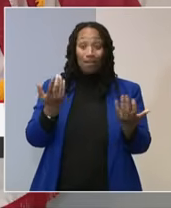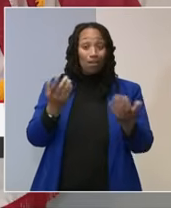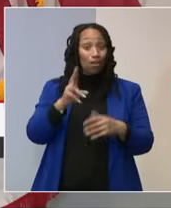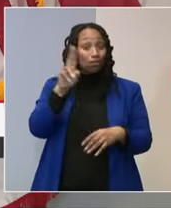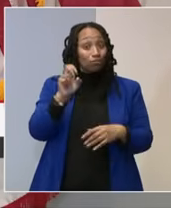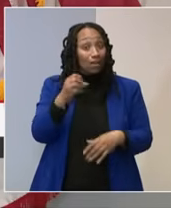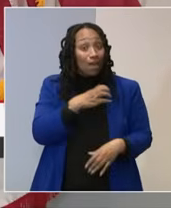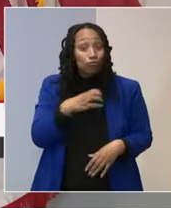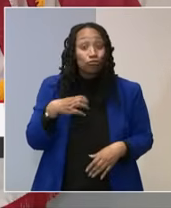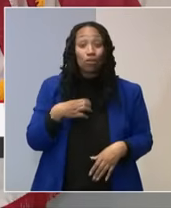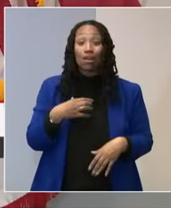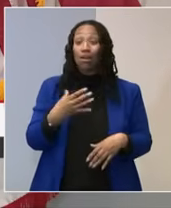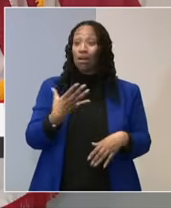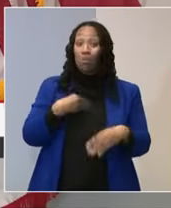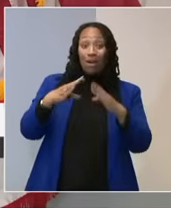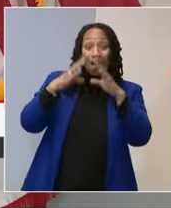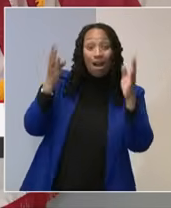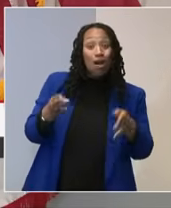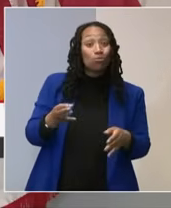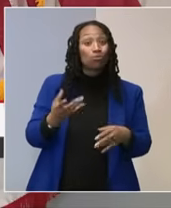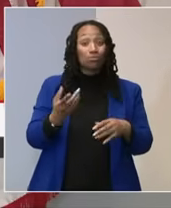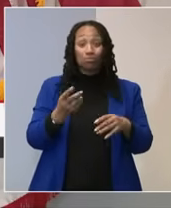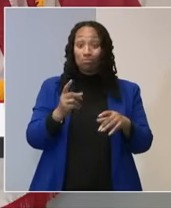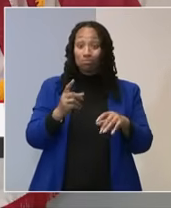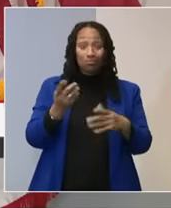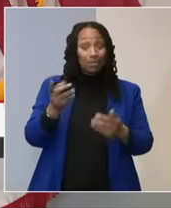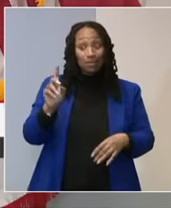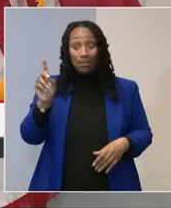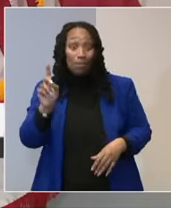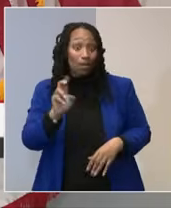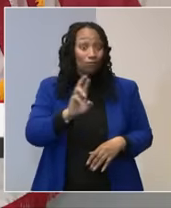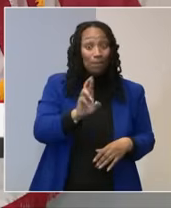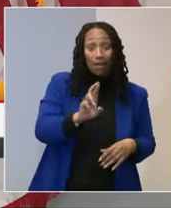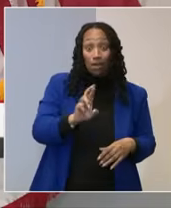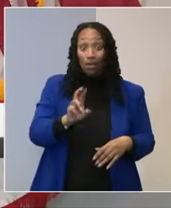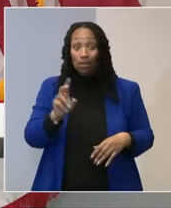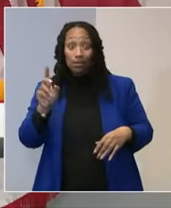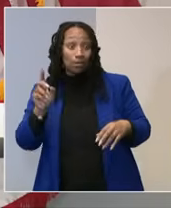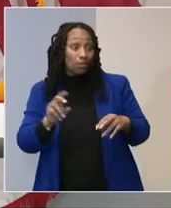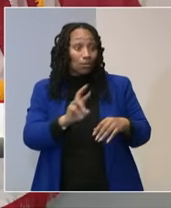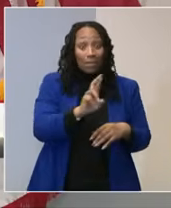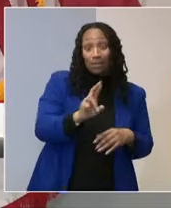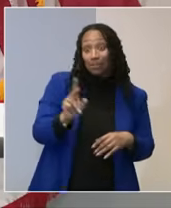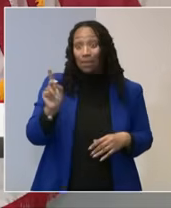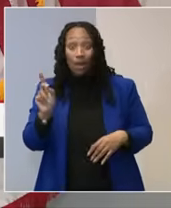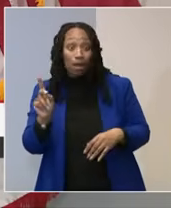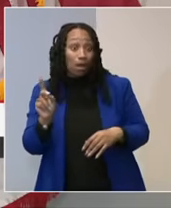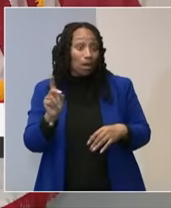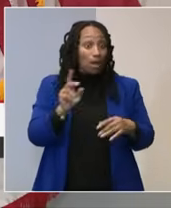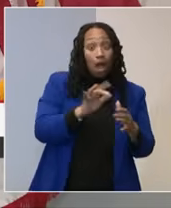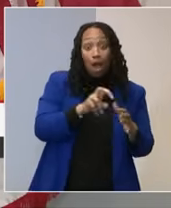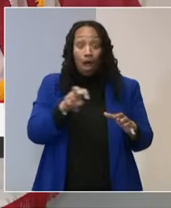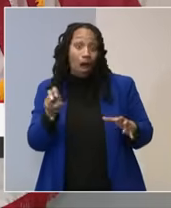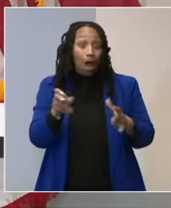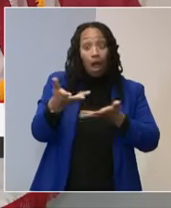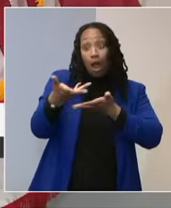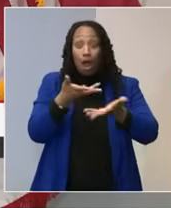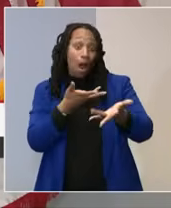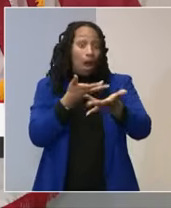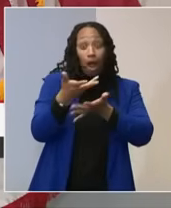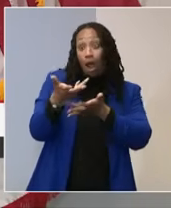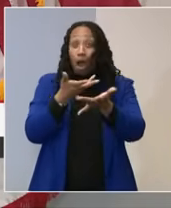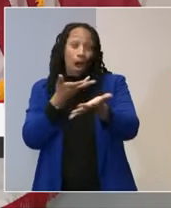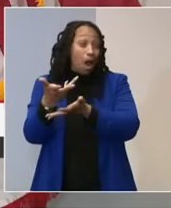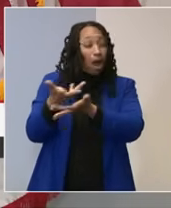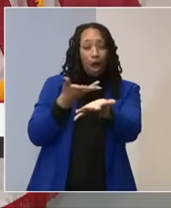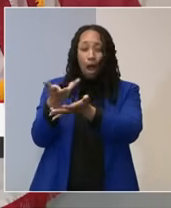tell you, I don't think our approach has been different. We tell them who we are, we keep coming, we tell them how they